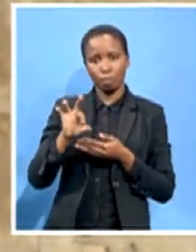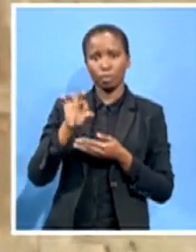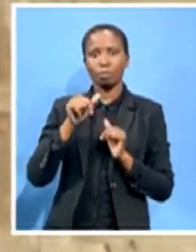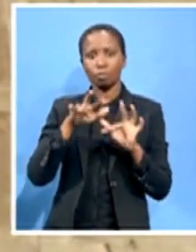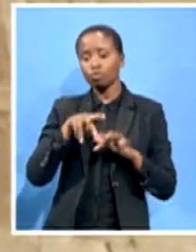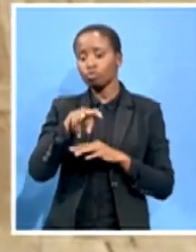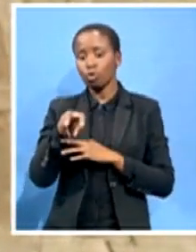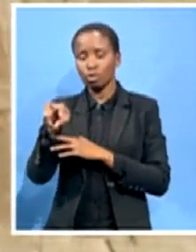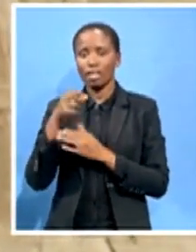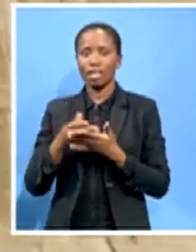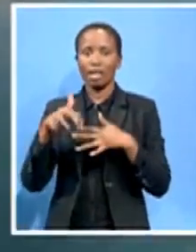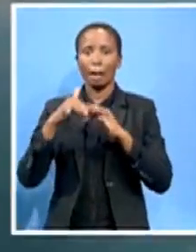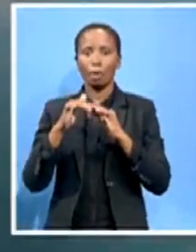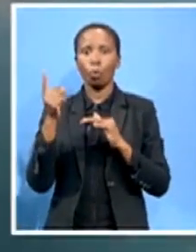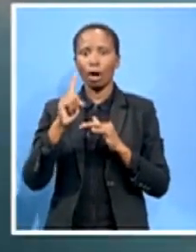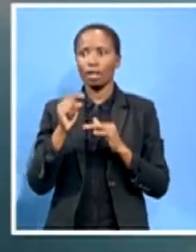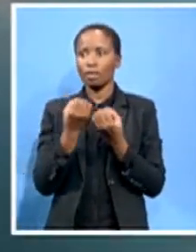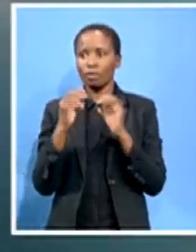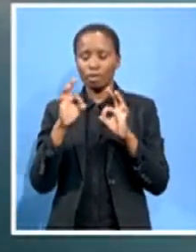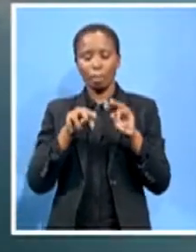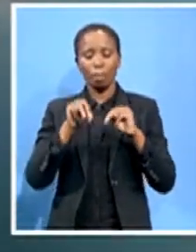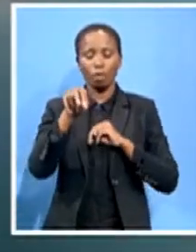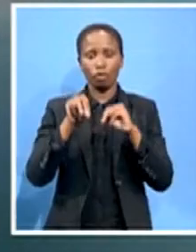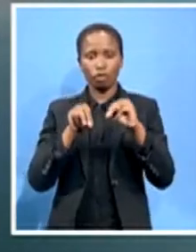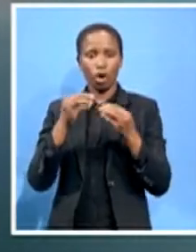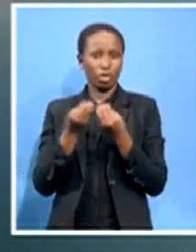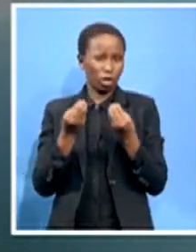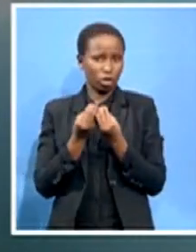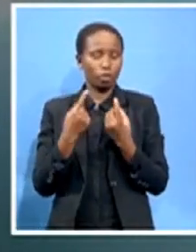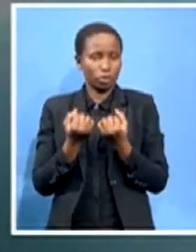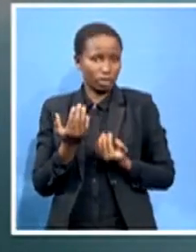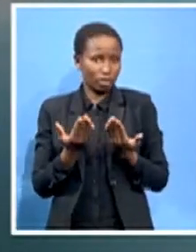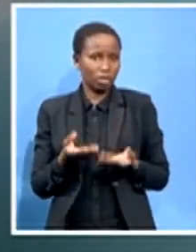of goods and services. Nothando Makotulela, SABC News, Johannesburg.